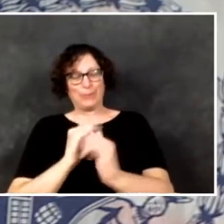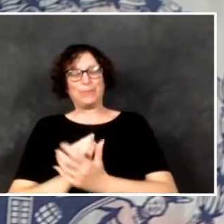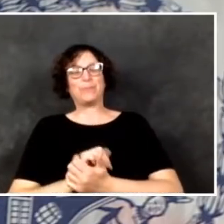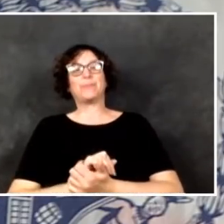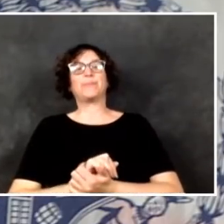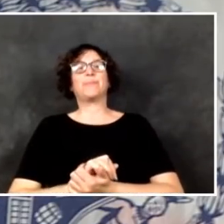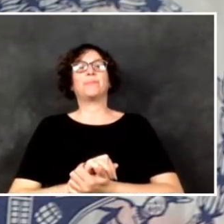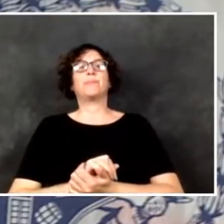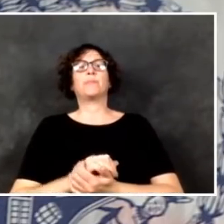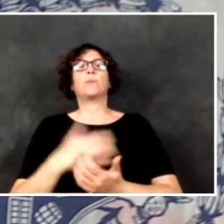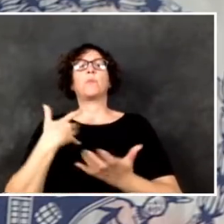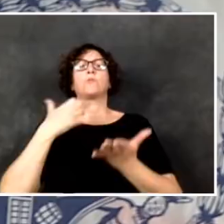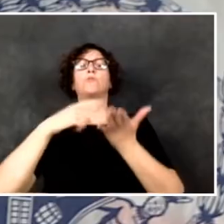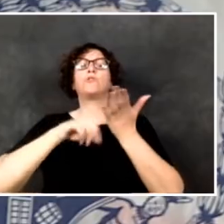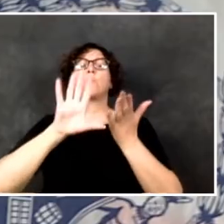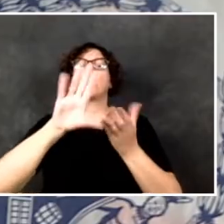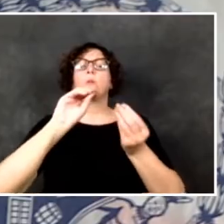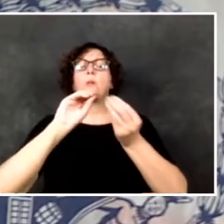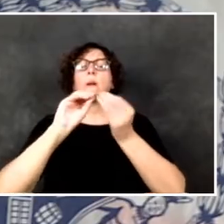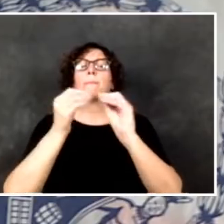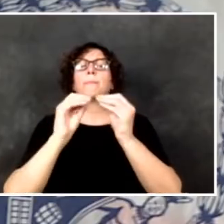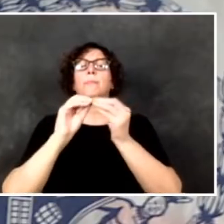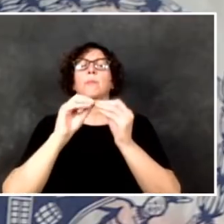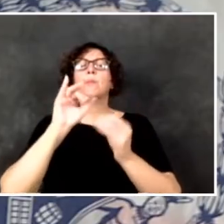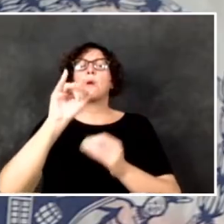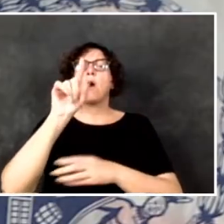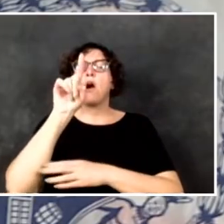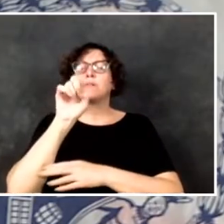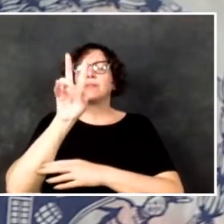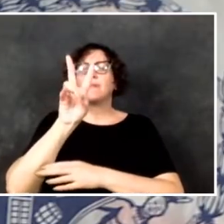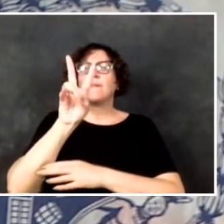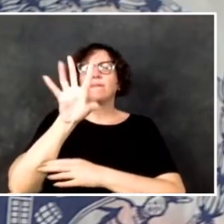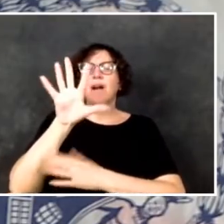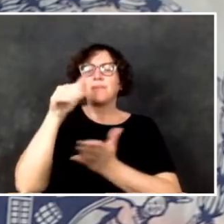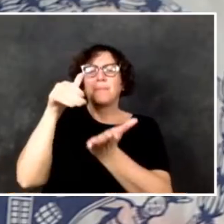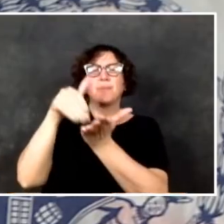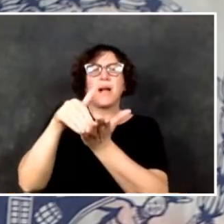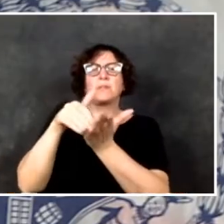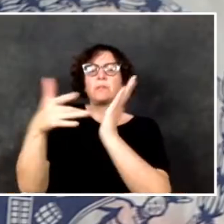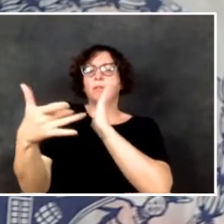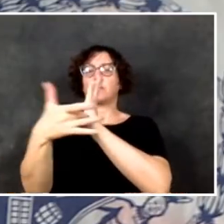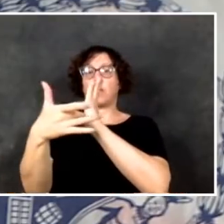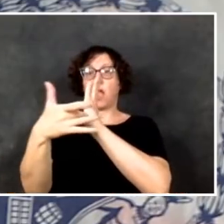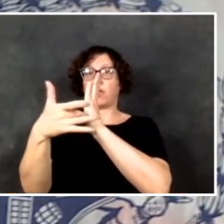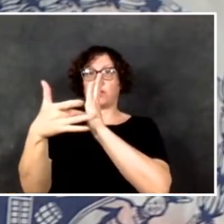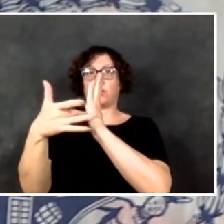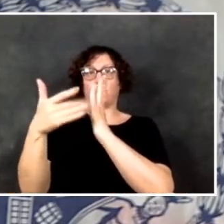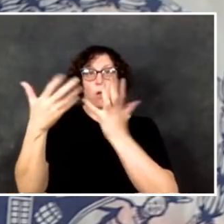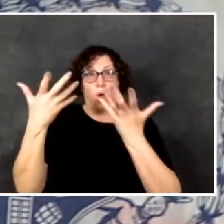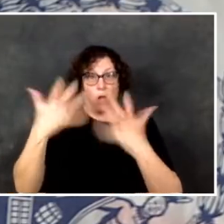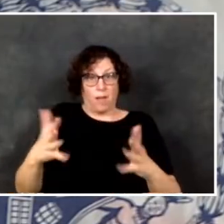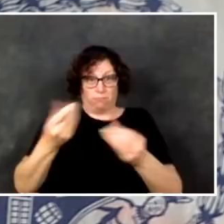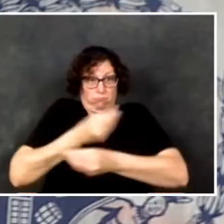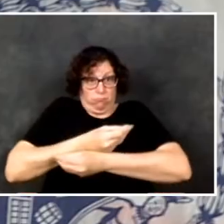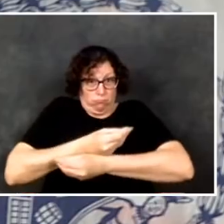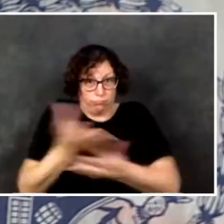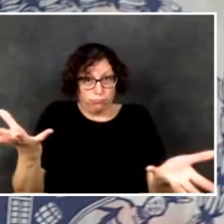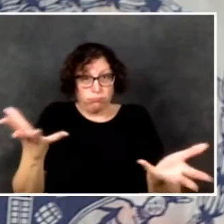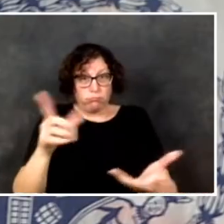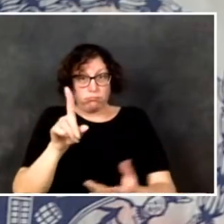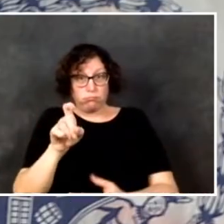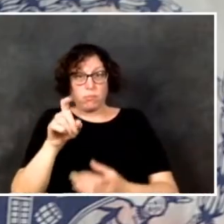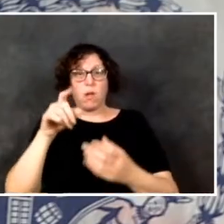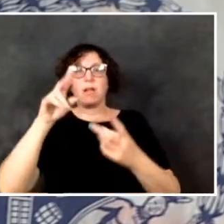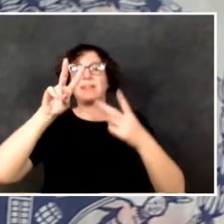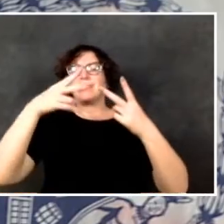of devices that have already been distributed? And my second question is just, have you and the governor spoken